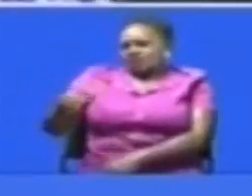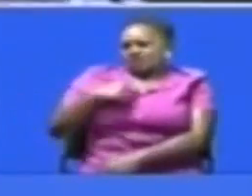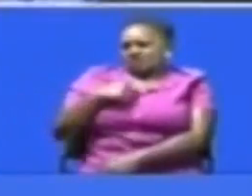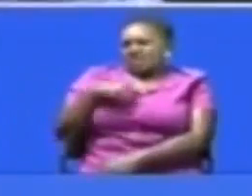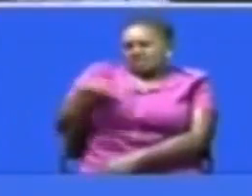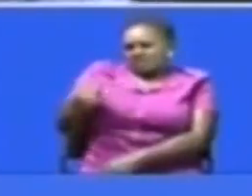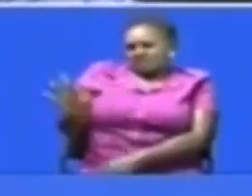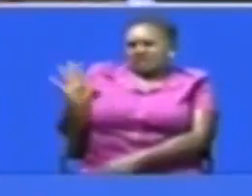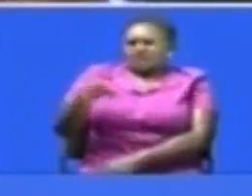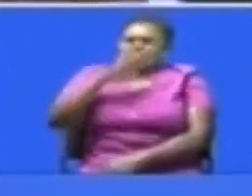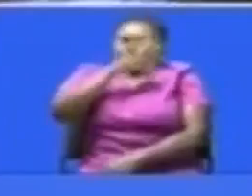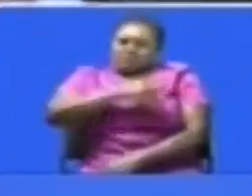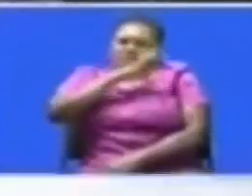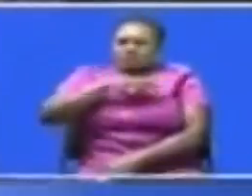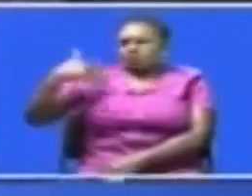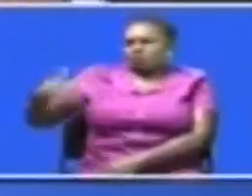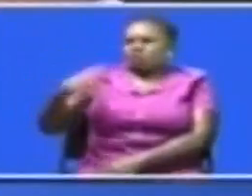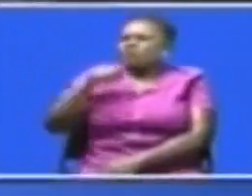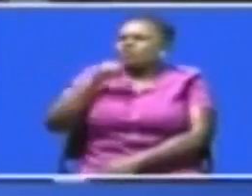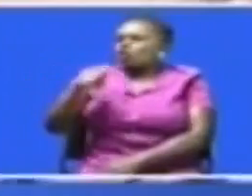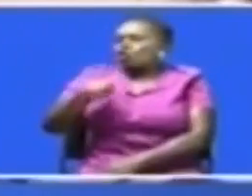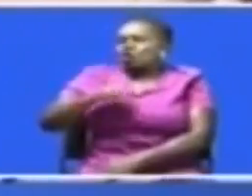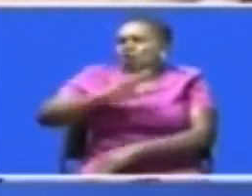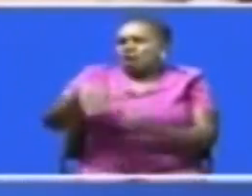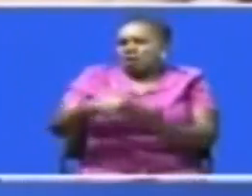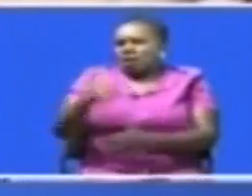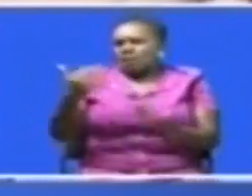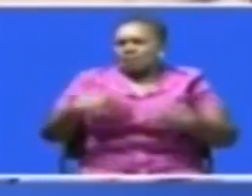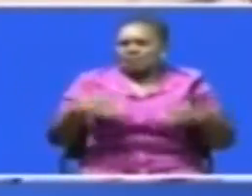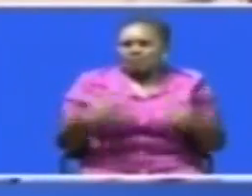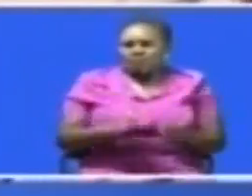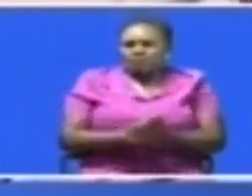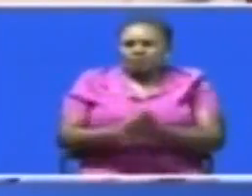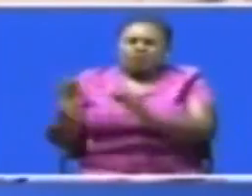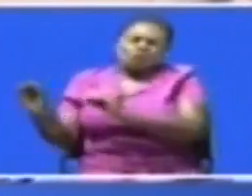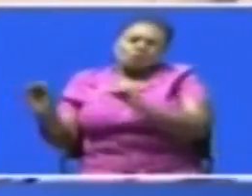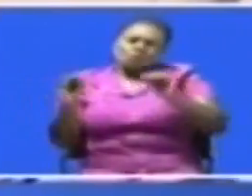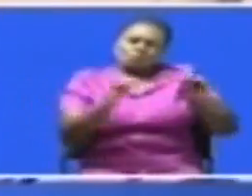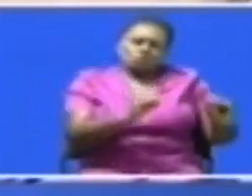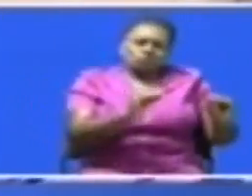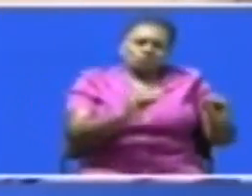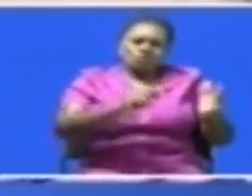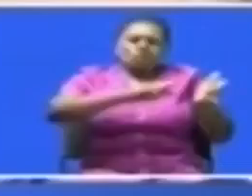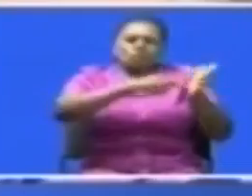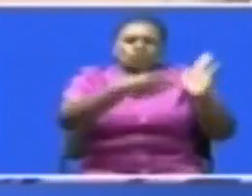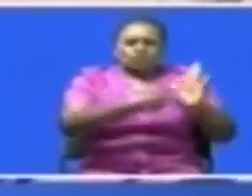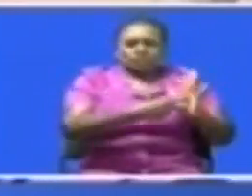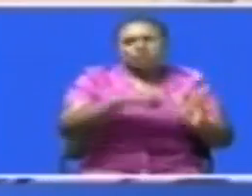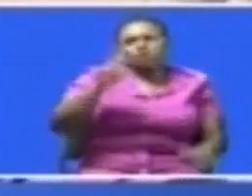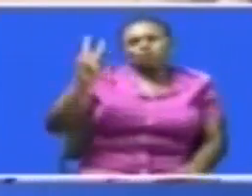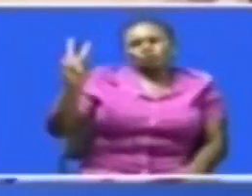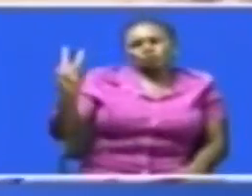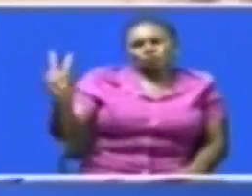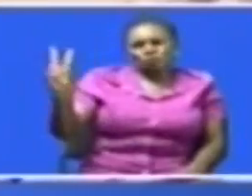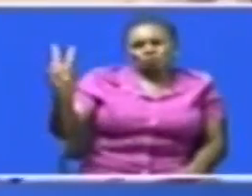them who should always benefit and not elsewhere. The intention is to move away the projects, the two projects,